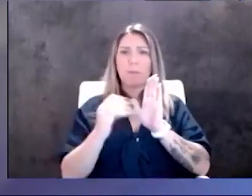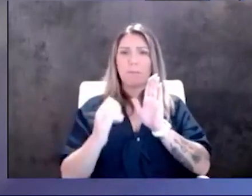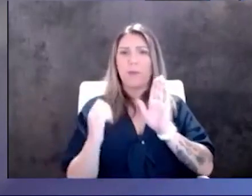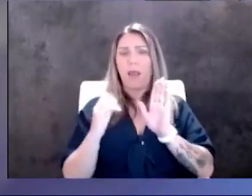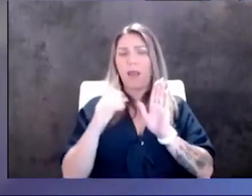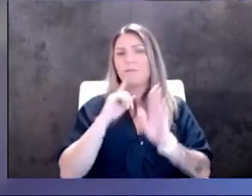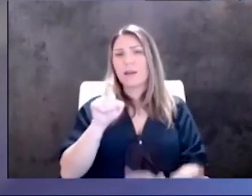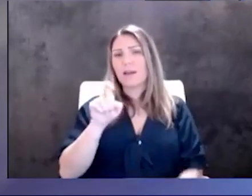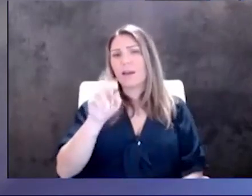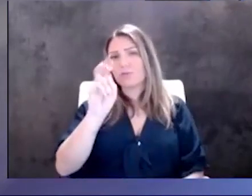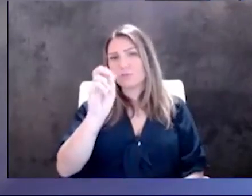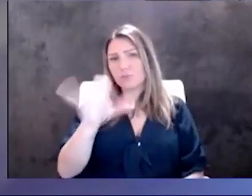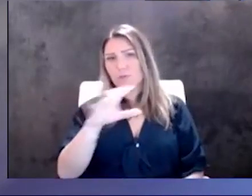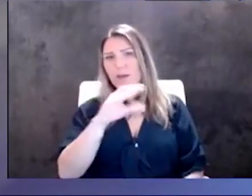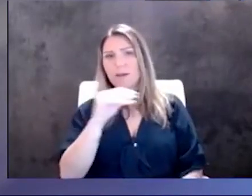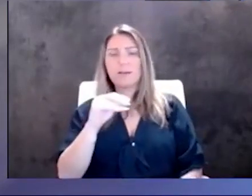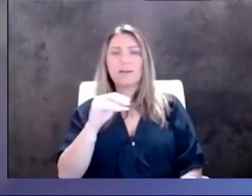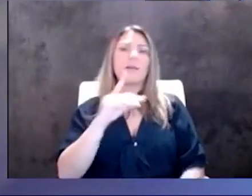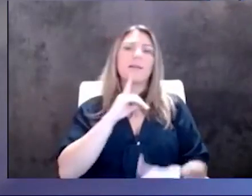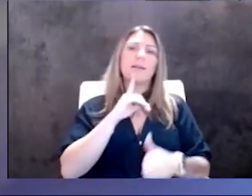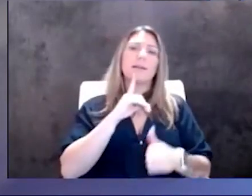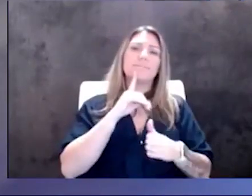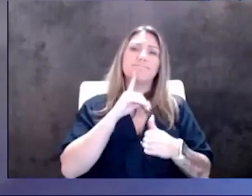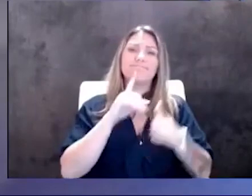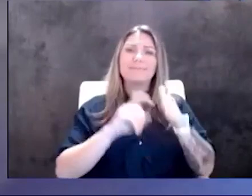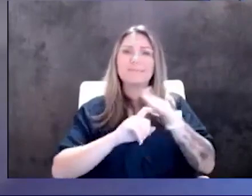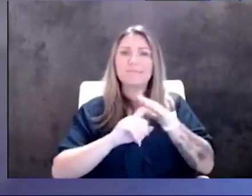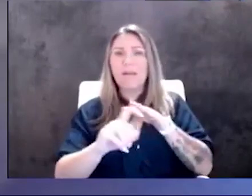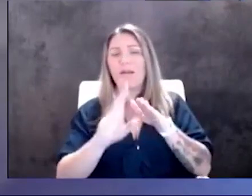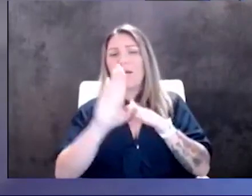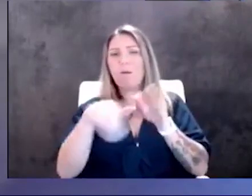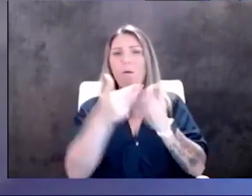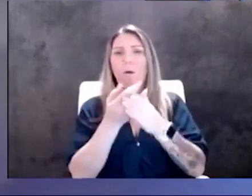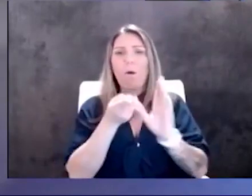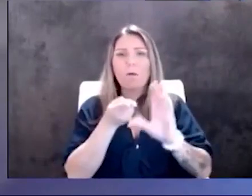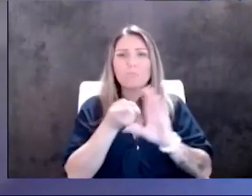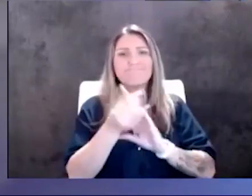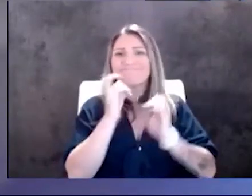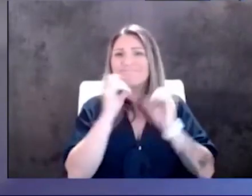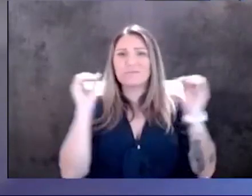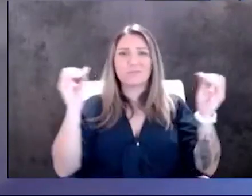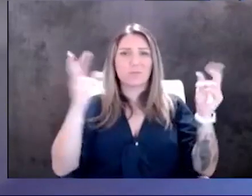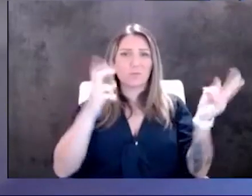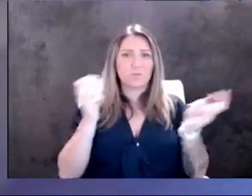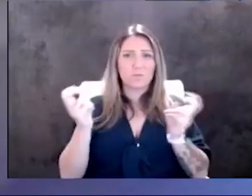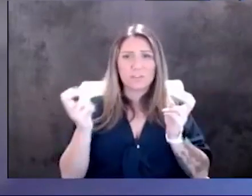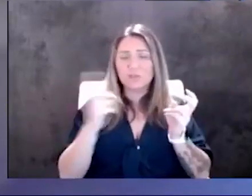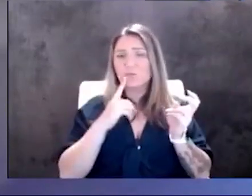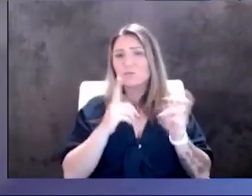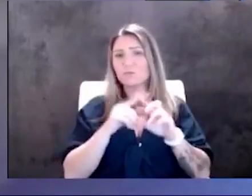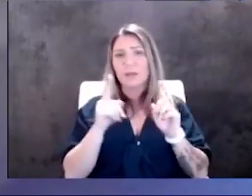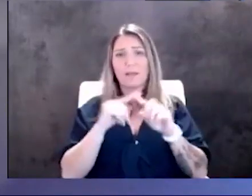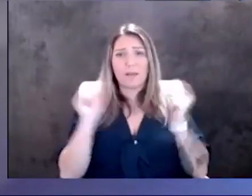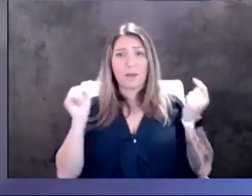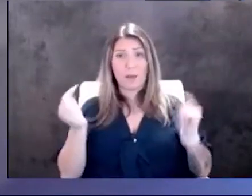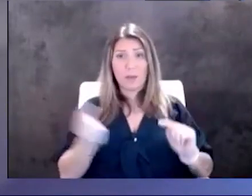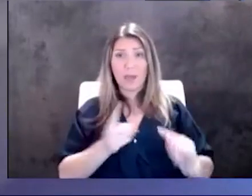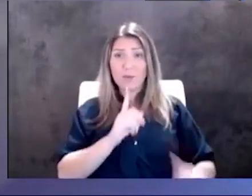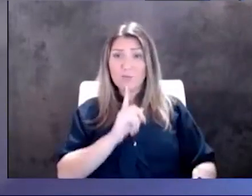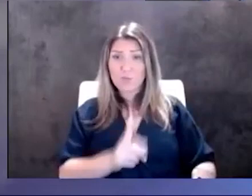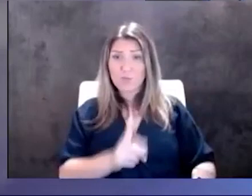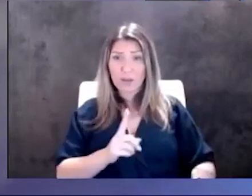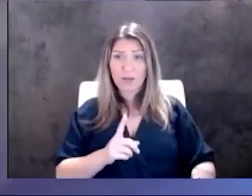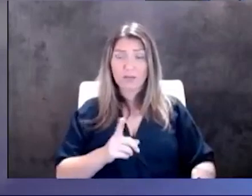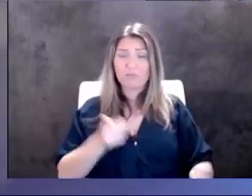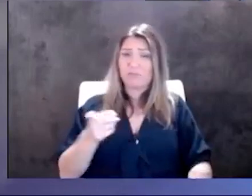so on, and they all come back with no major issue, but the pain is super real. So would she be a candidate